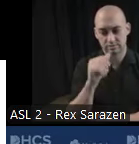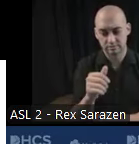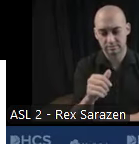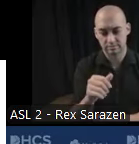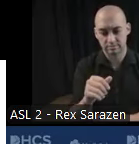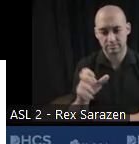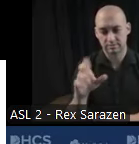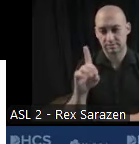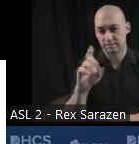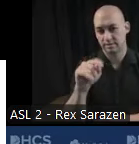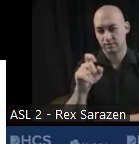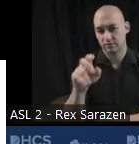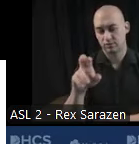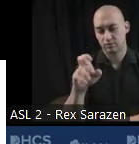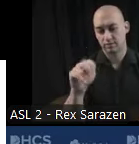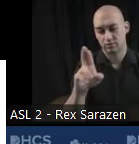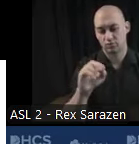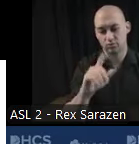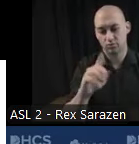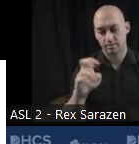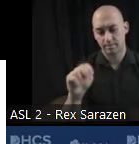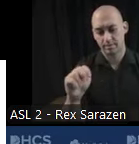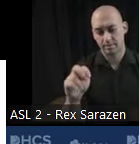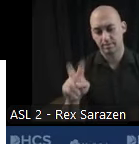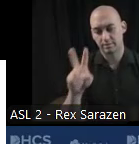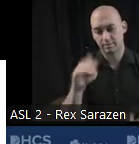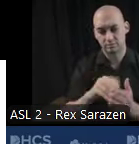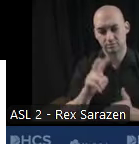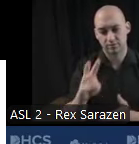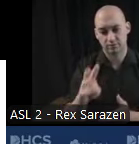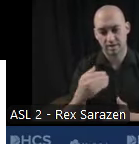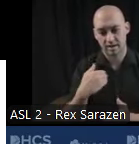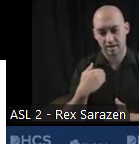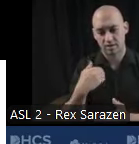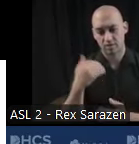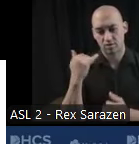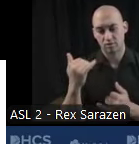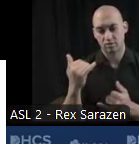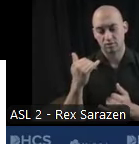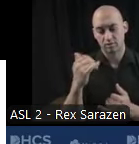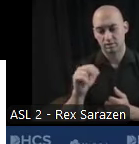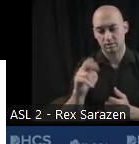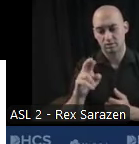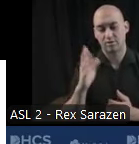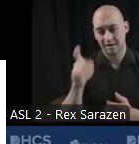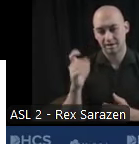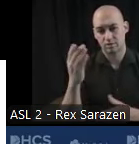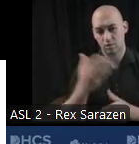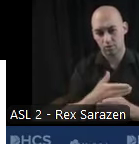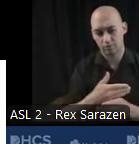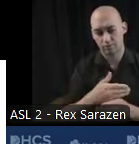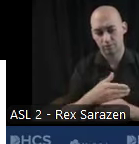so that we don't end up in a situation like we did in 2024 where we actually had to halt enrollment for a few months. Okay, thank